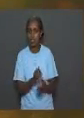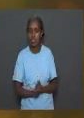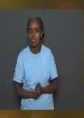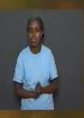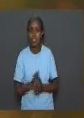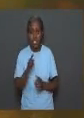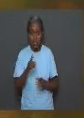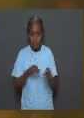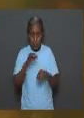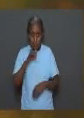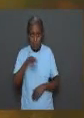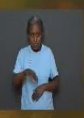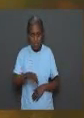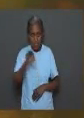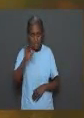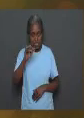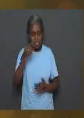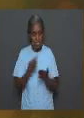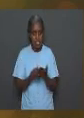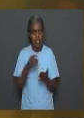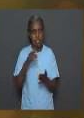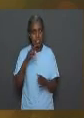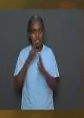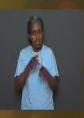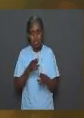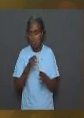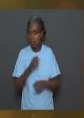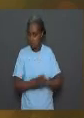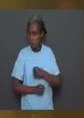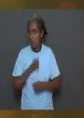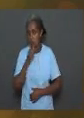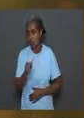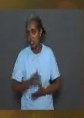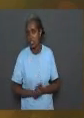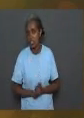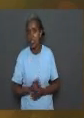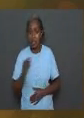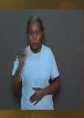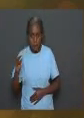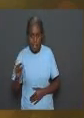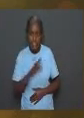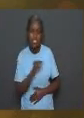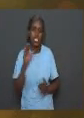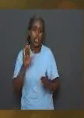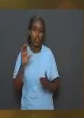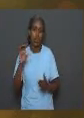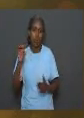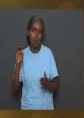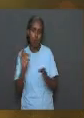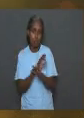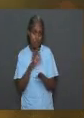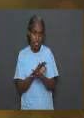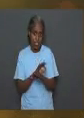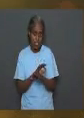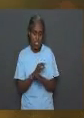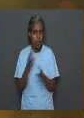you did not get that answer, do not worry. Minors and cofactors can